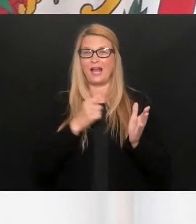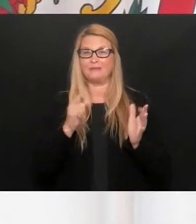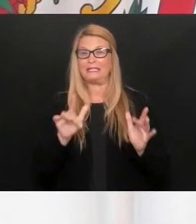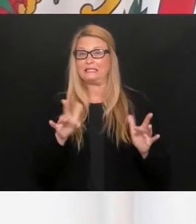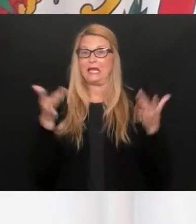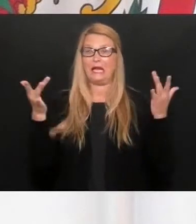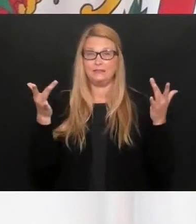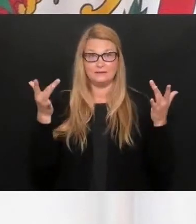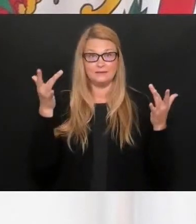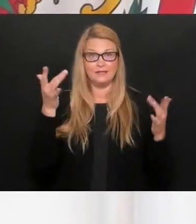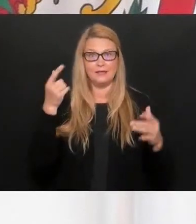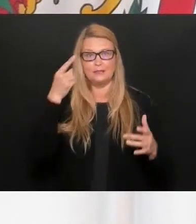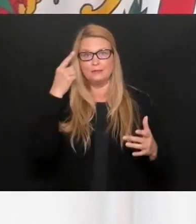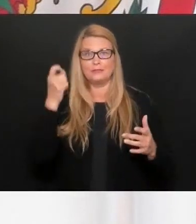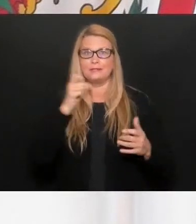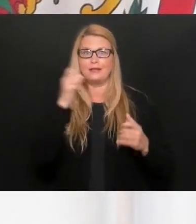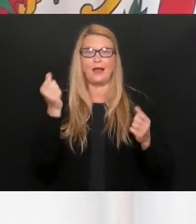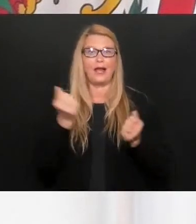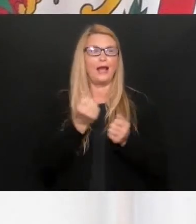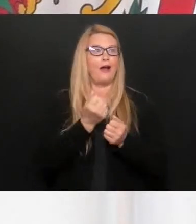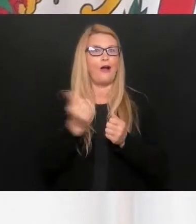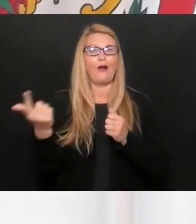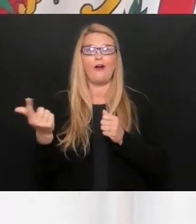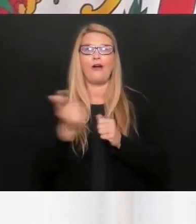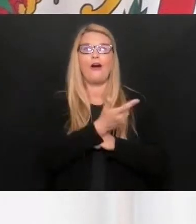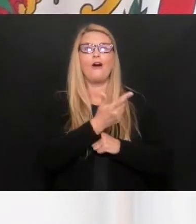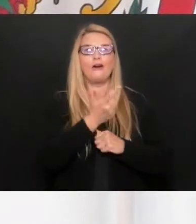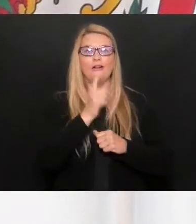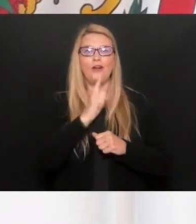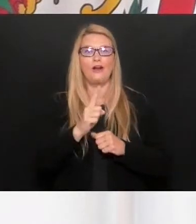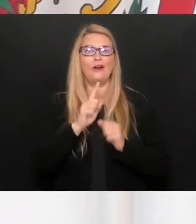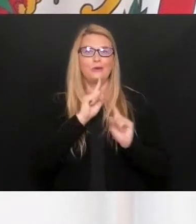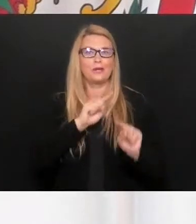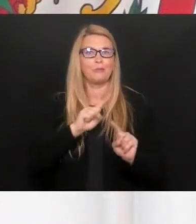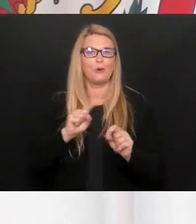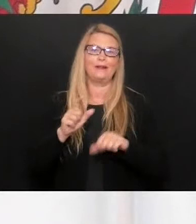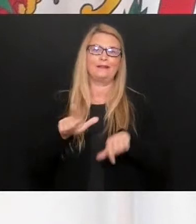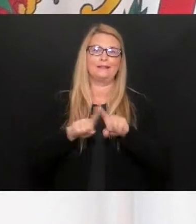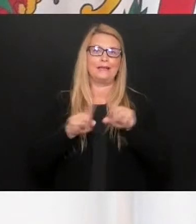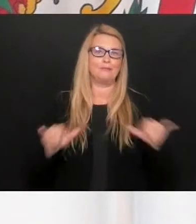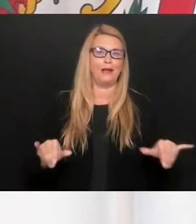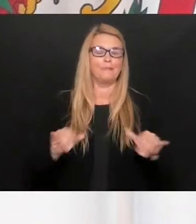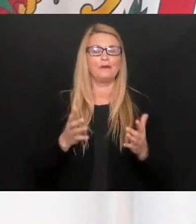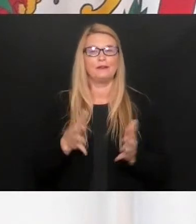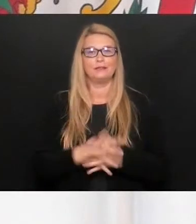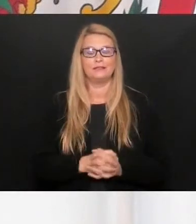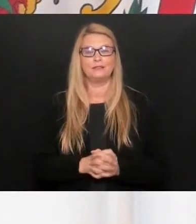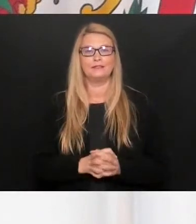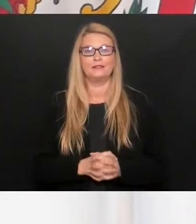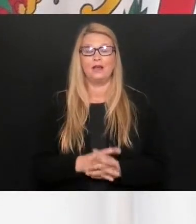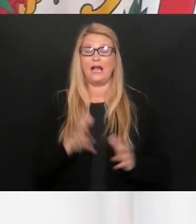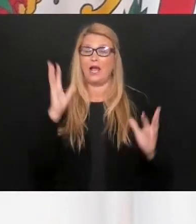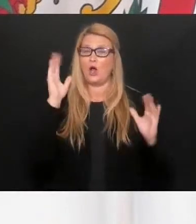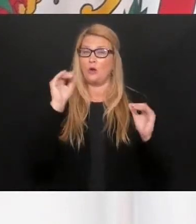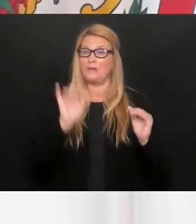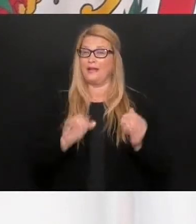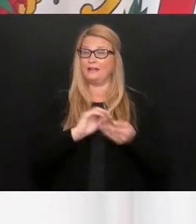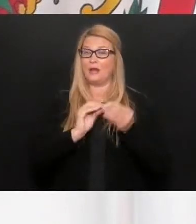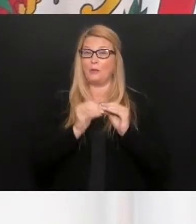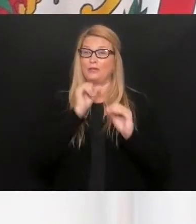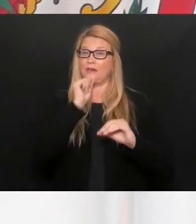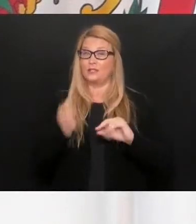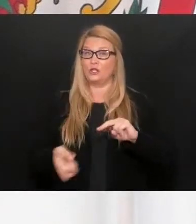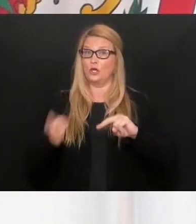light. So, you know, I'm sure hopeful that this number doesn't increase on Wednesday,